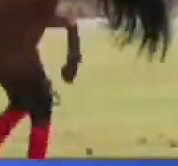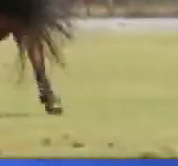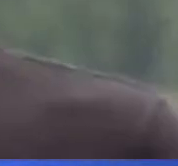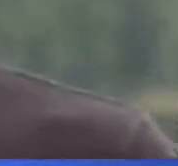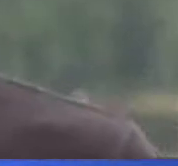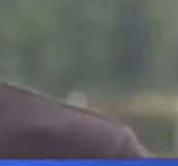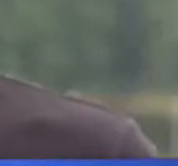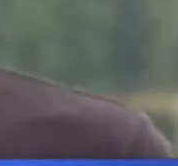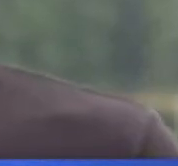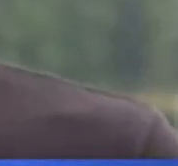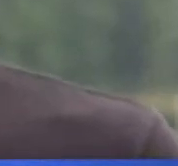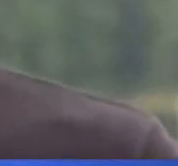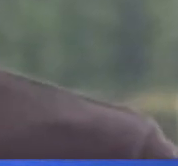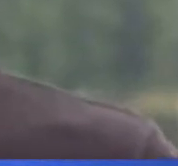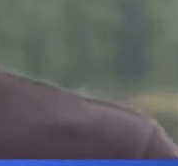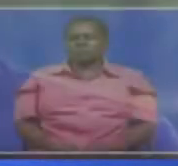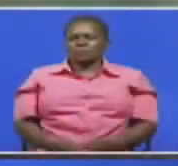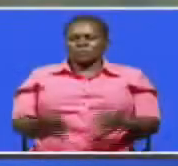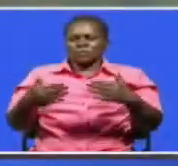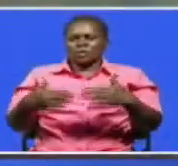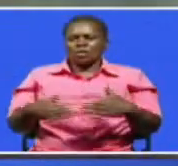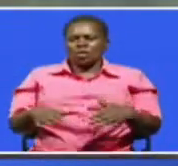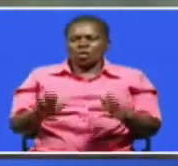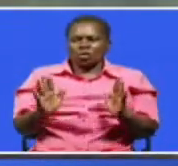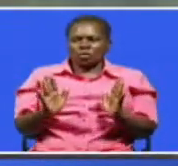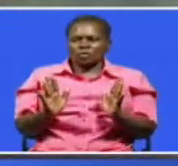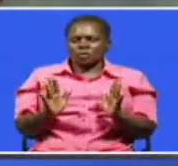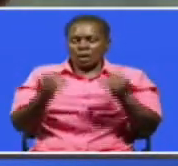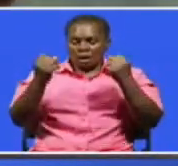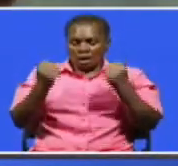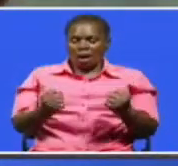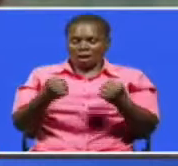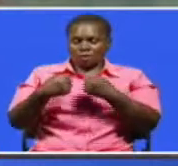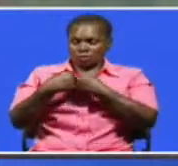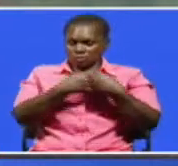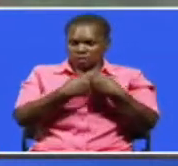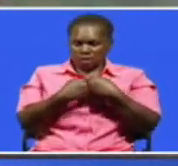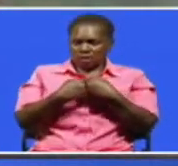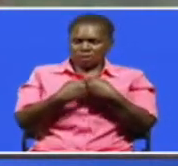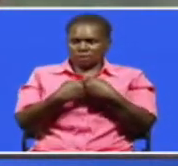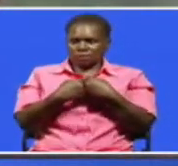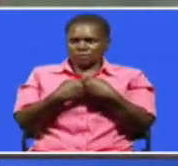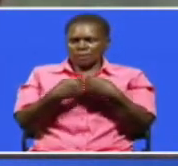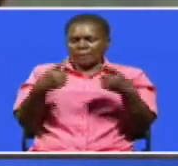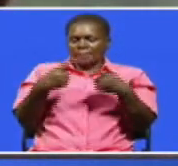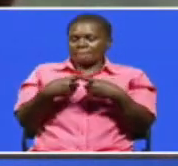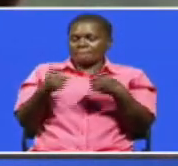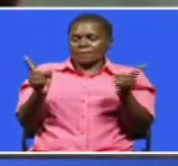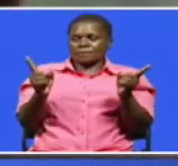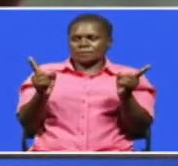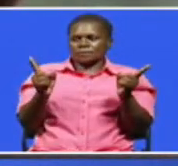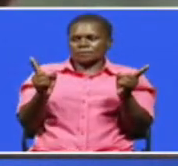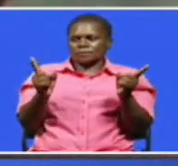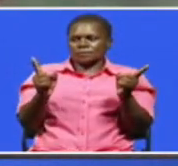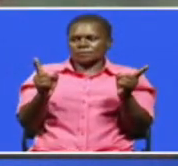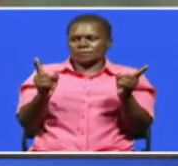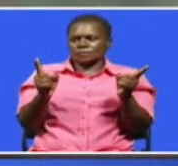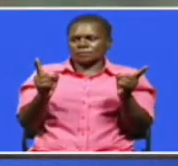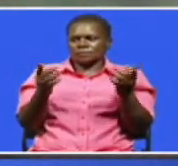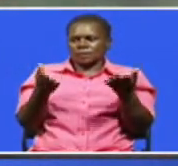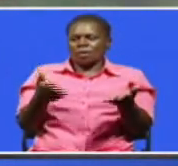that picked it up at Archie. I mean, we unfortunately lost yesterday. It was a tight game. Hope to win it, but no, we just